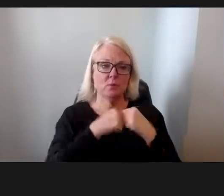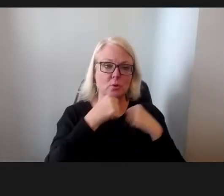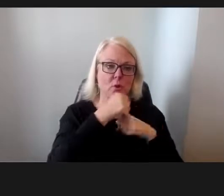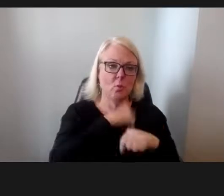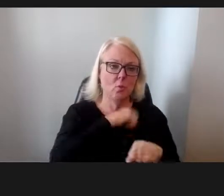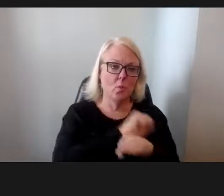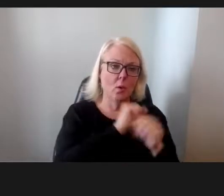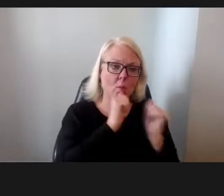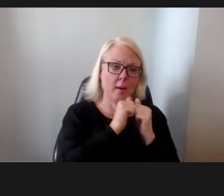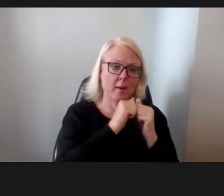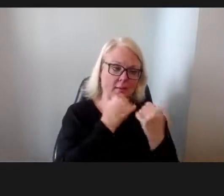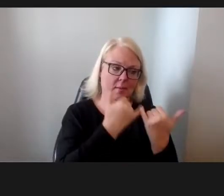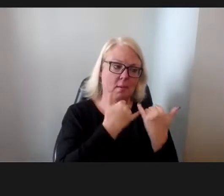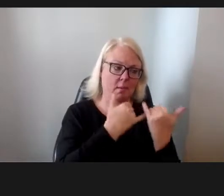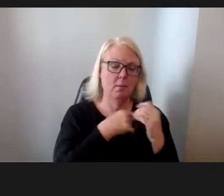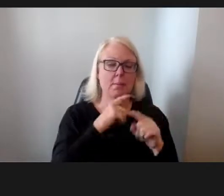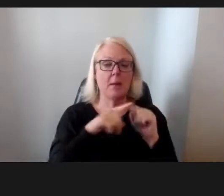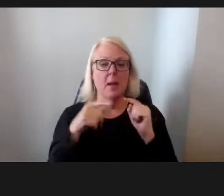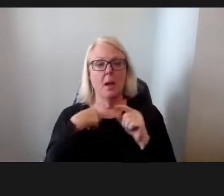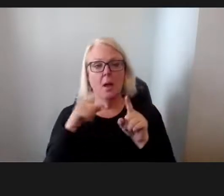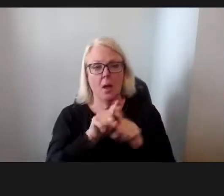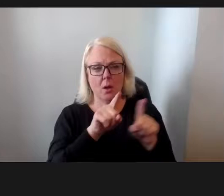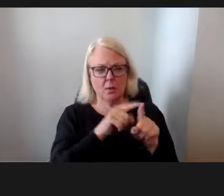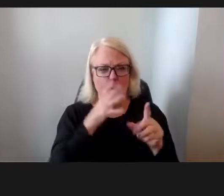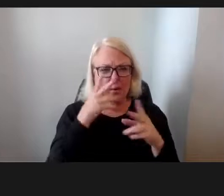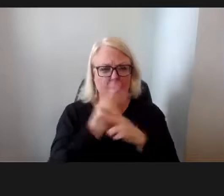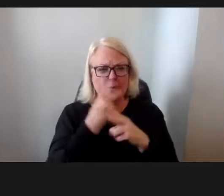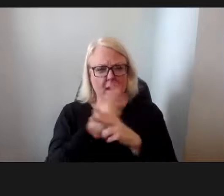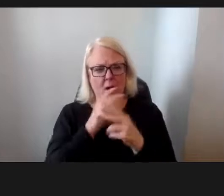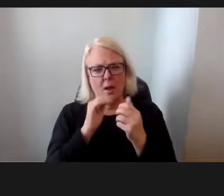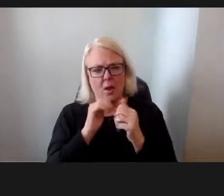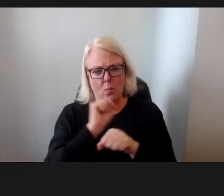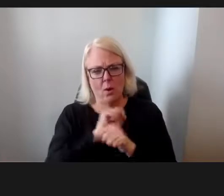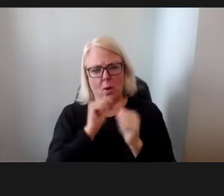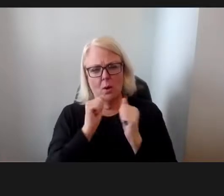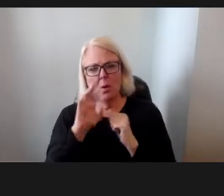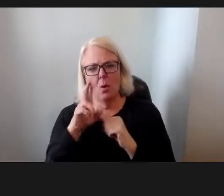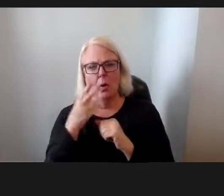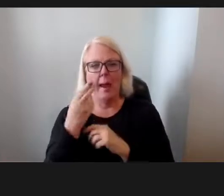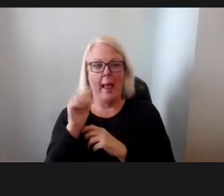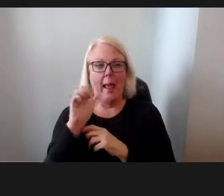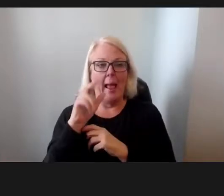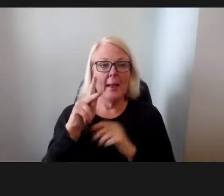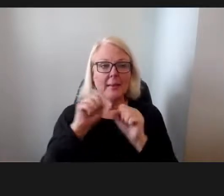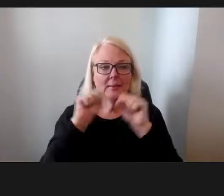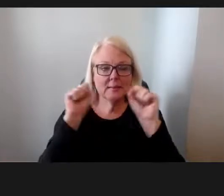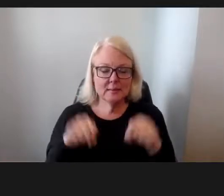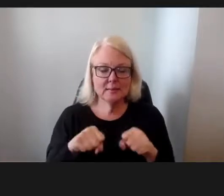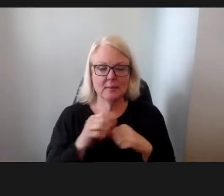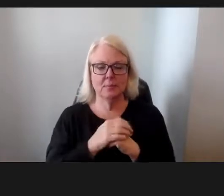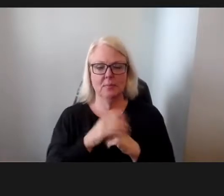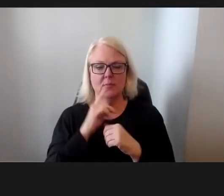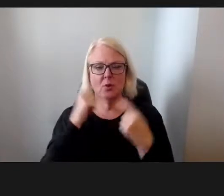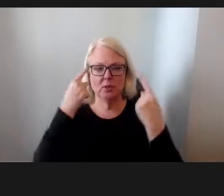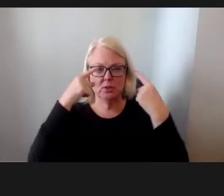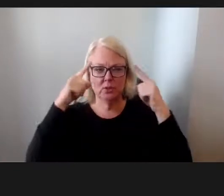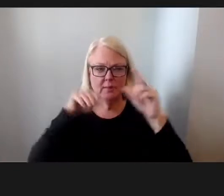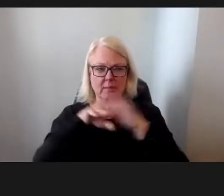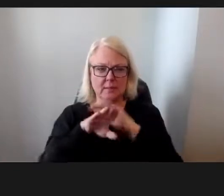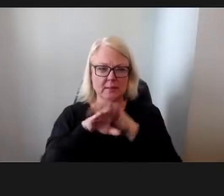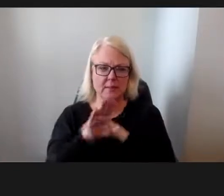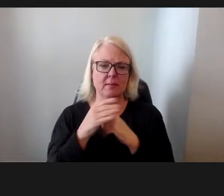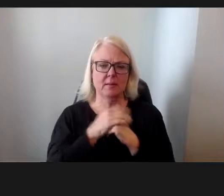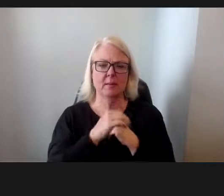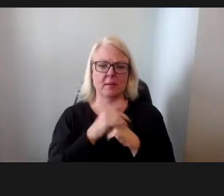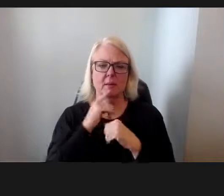within. I also will figure out ways to work or hack the system to achieve accessibility